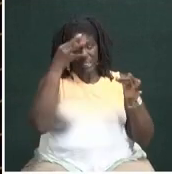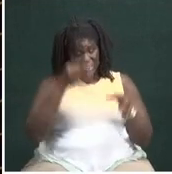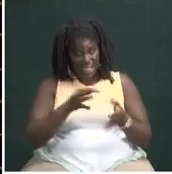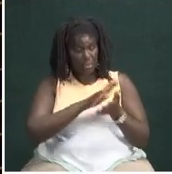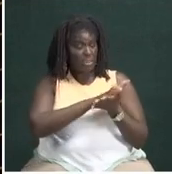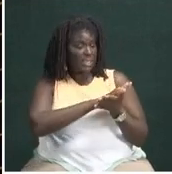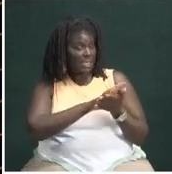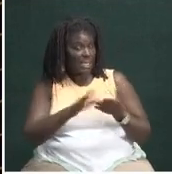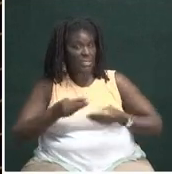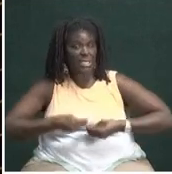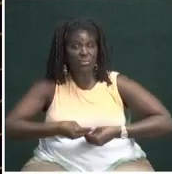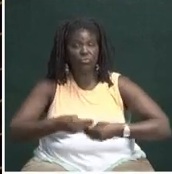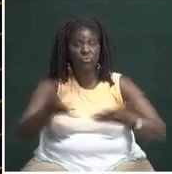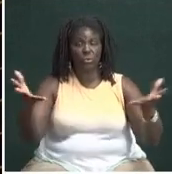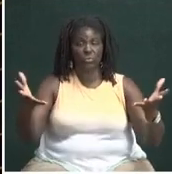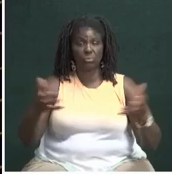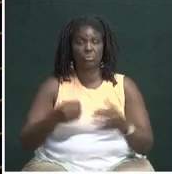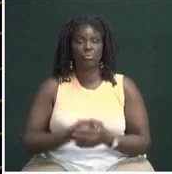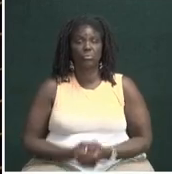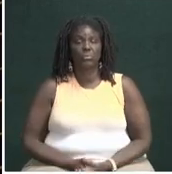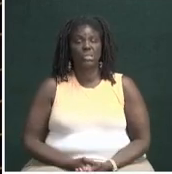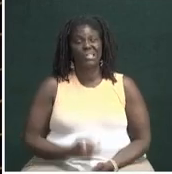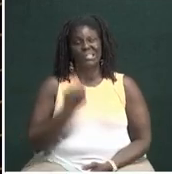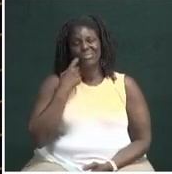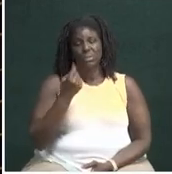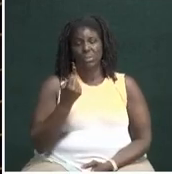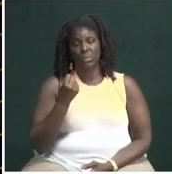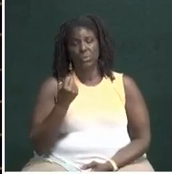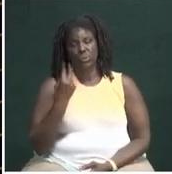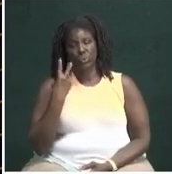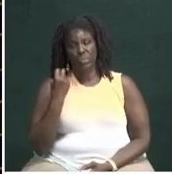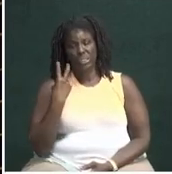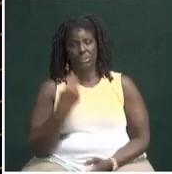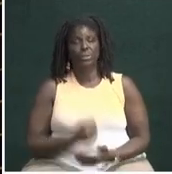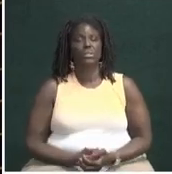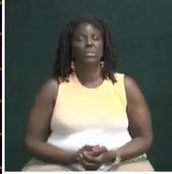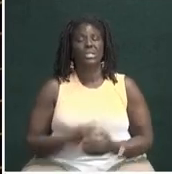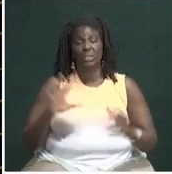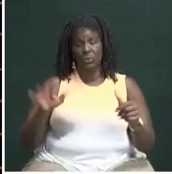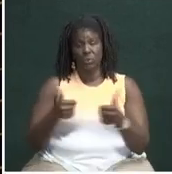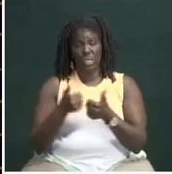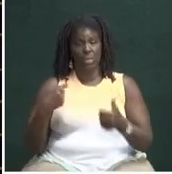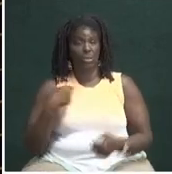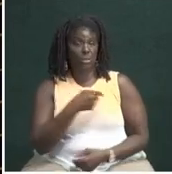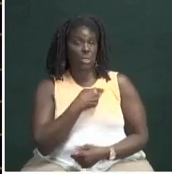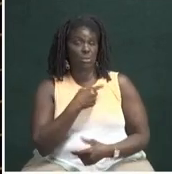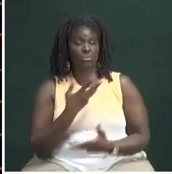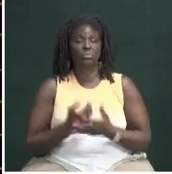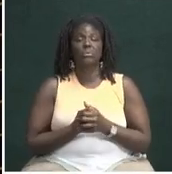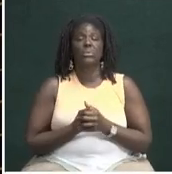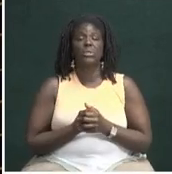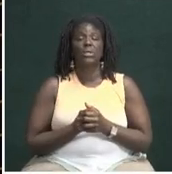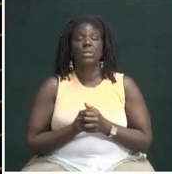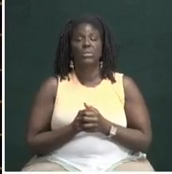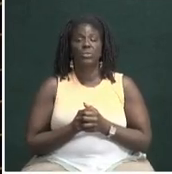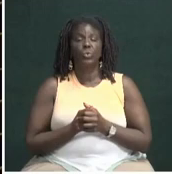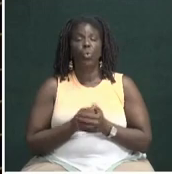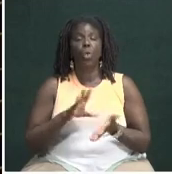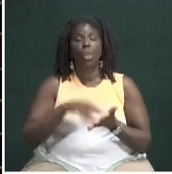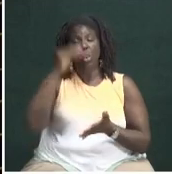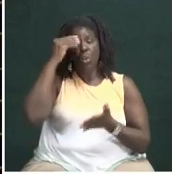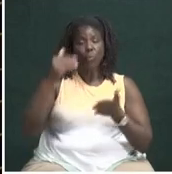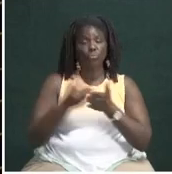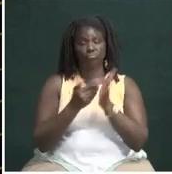kind and generous. These last 2 years challenged us to embrace the technology in